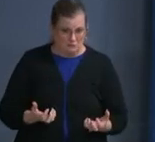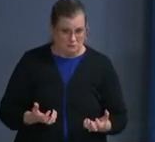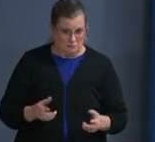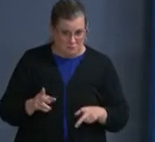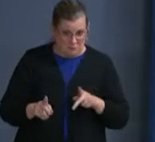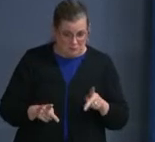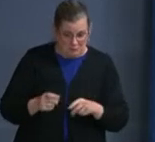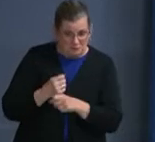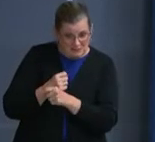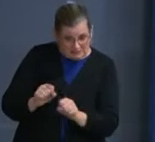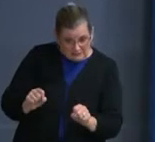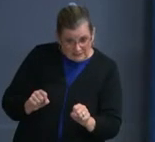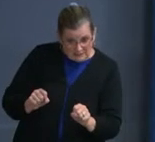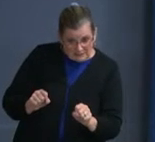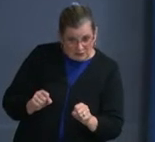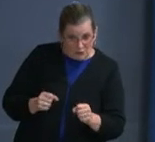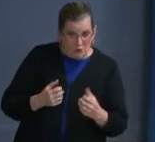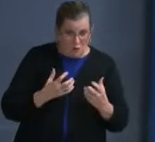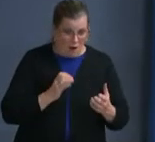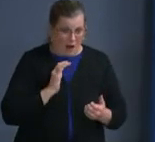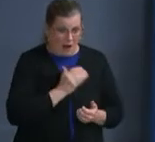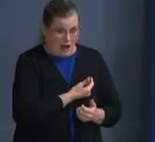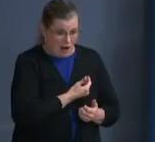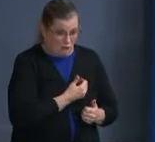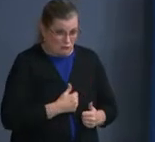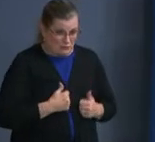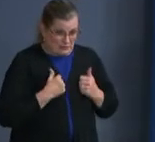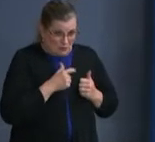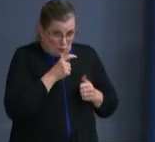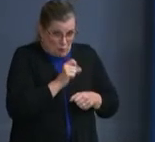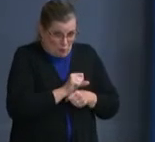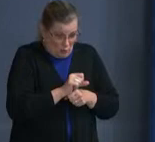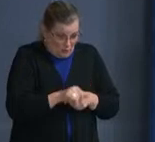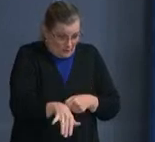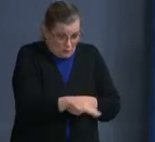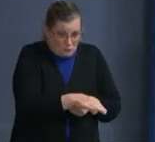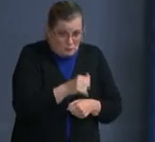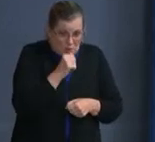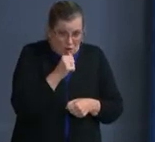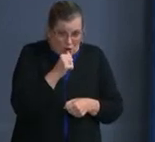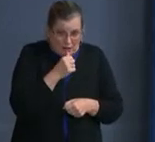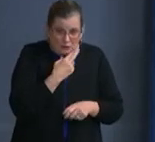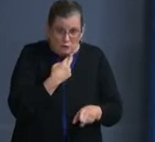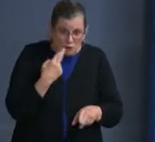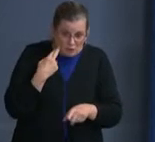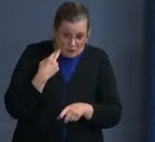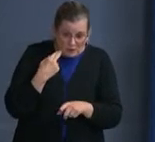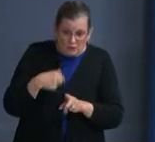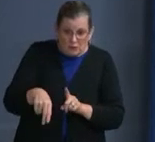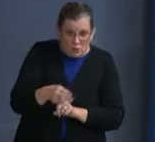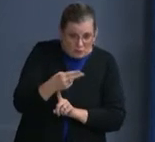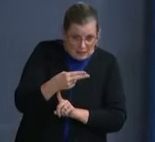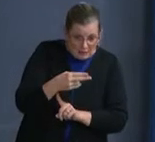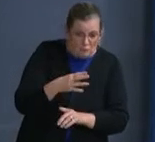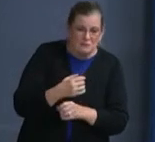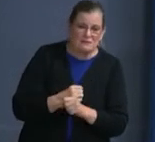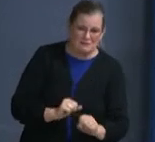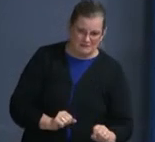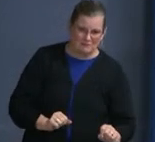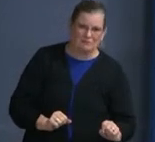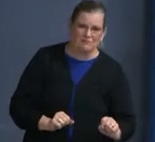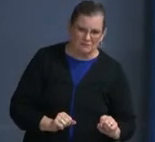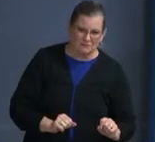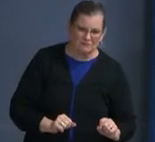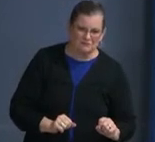safe, but we also want our residents who work in those bars and restaurants and hotels to be safe as